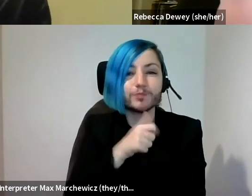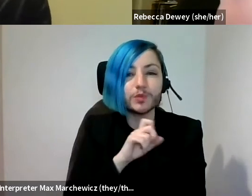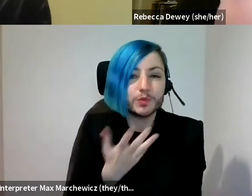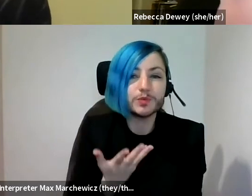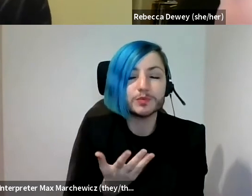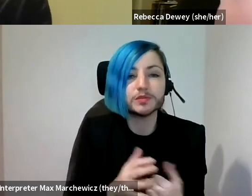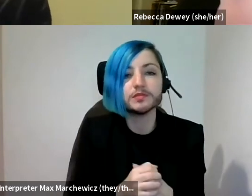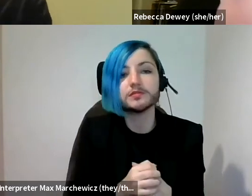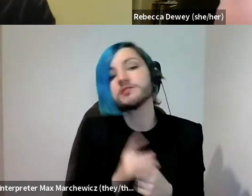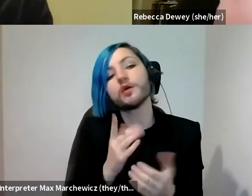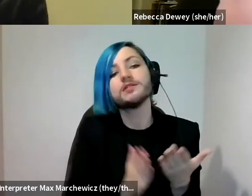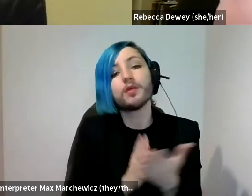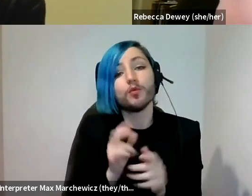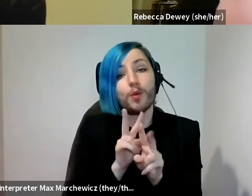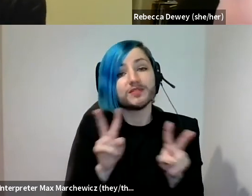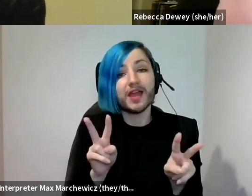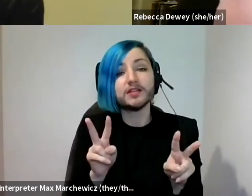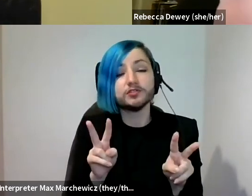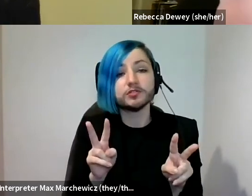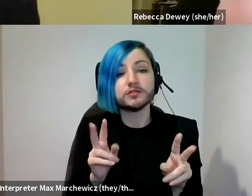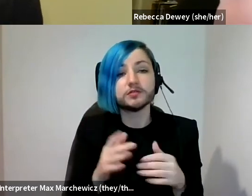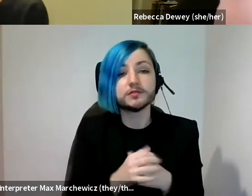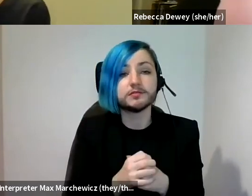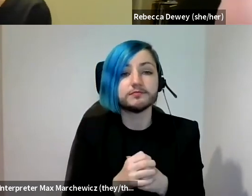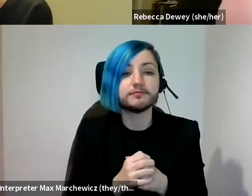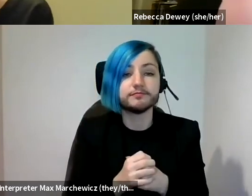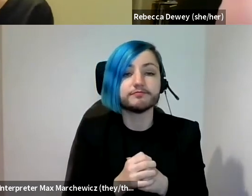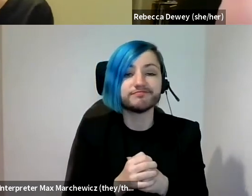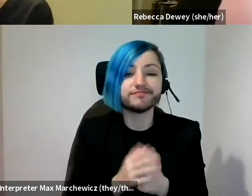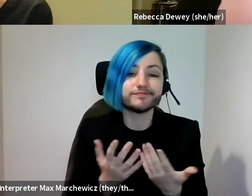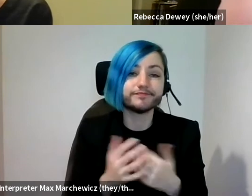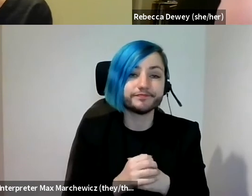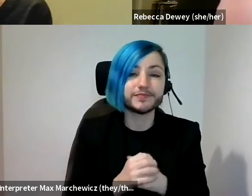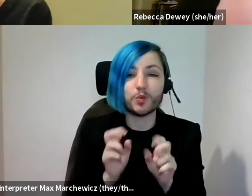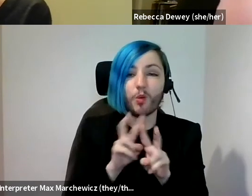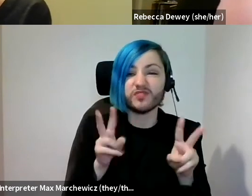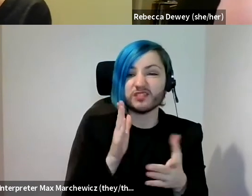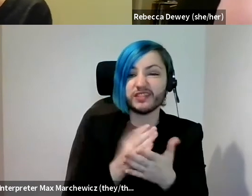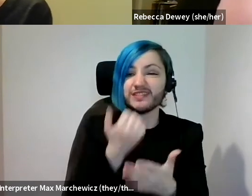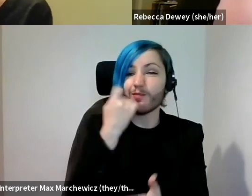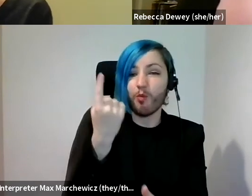but it's why observations will tell us a lot. Yeah, brilliant.